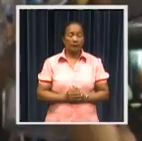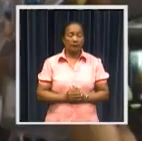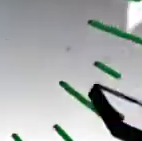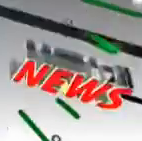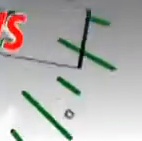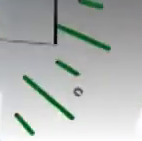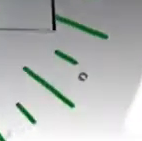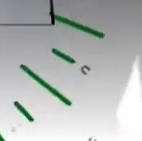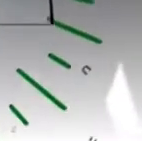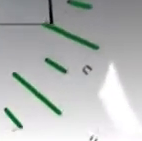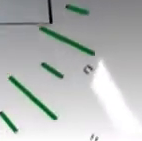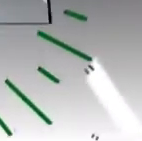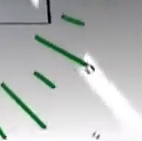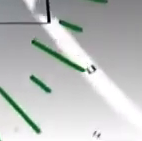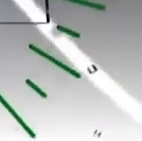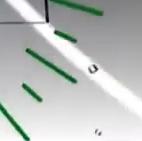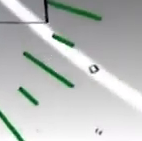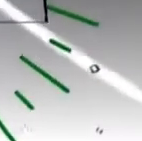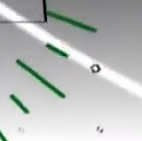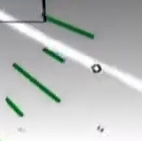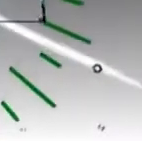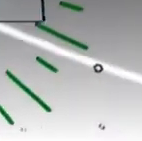North.